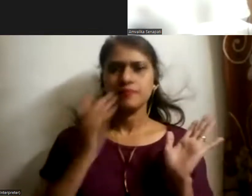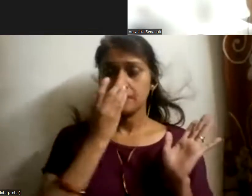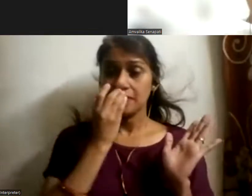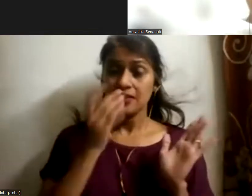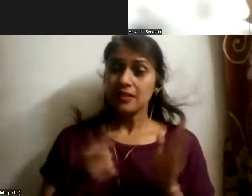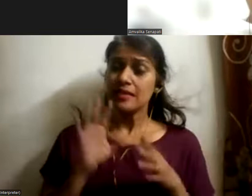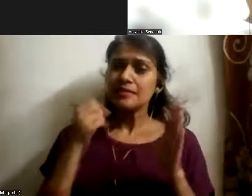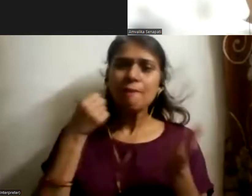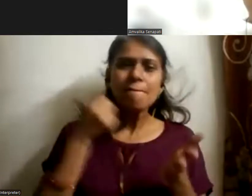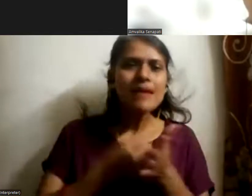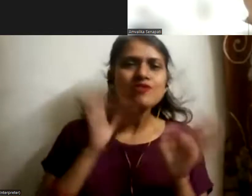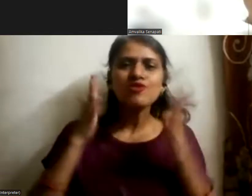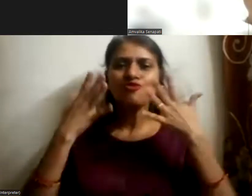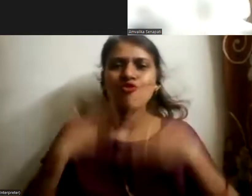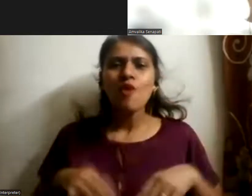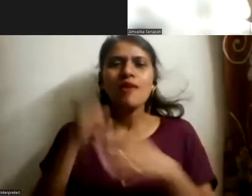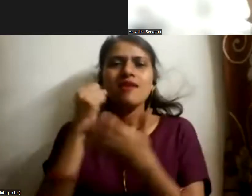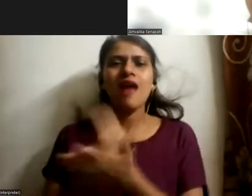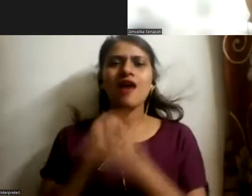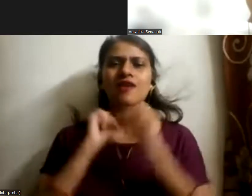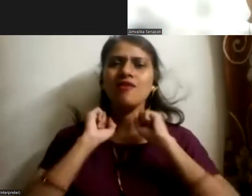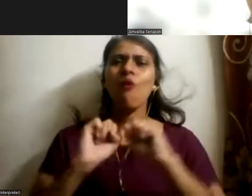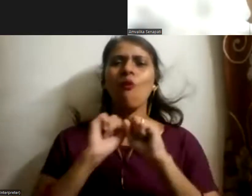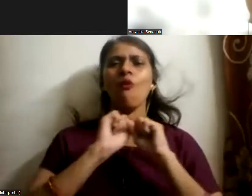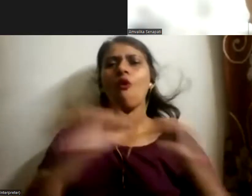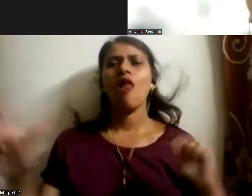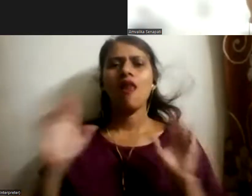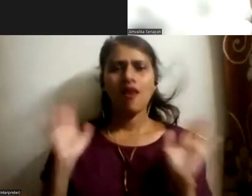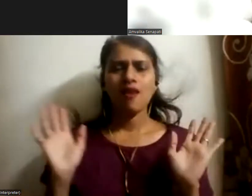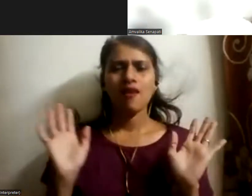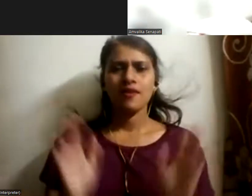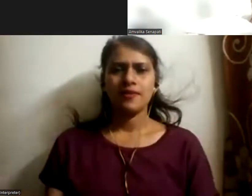right. Accessibility is a basic human right, cannot be denied.